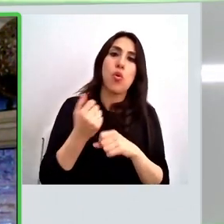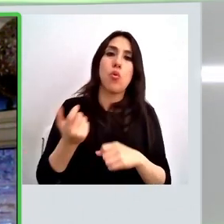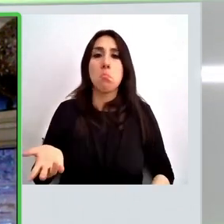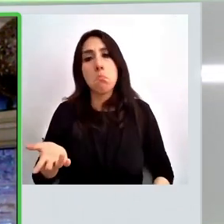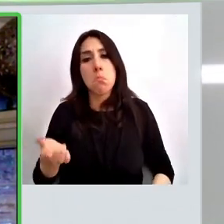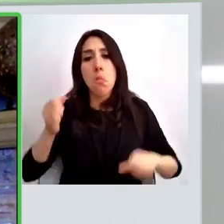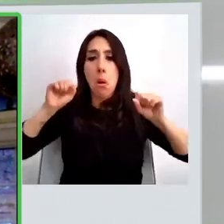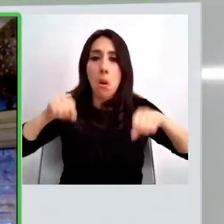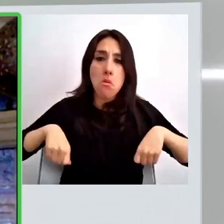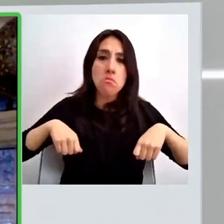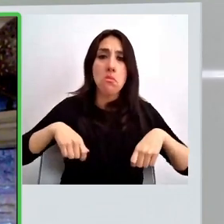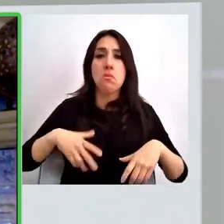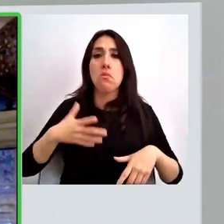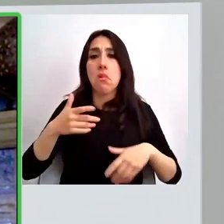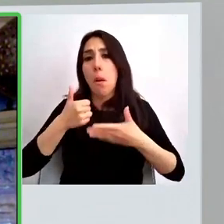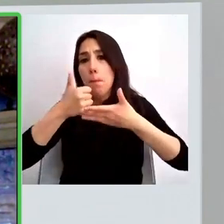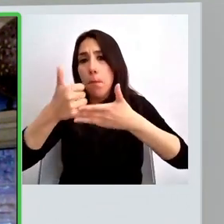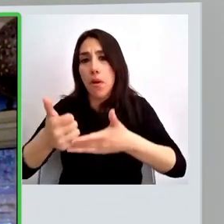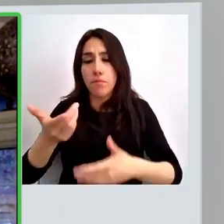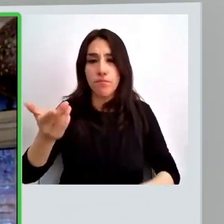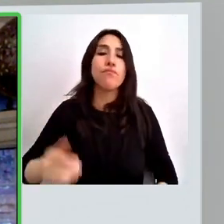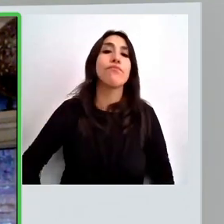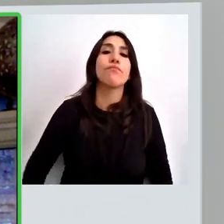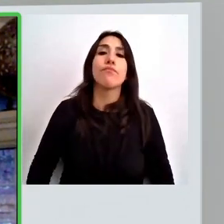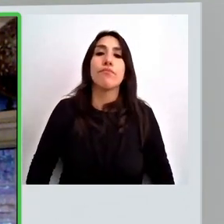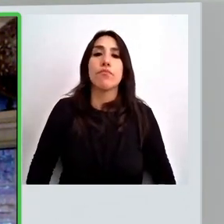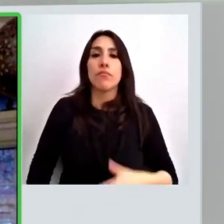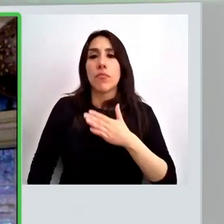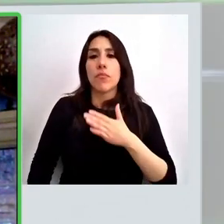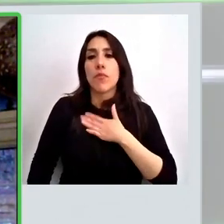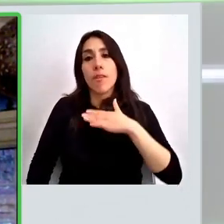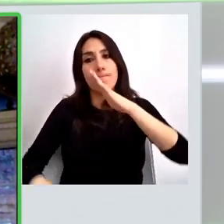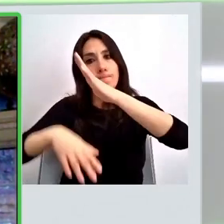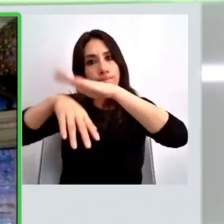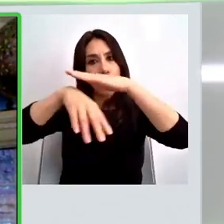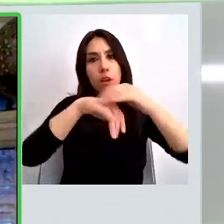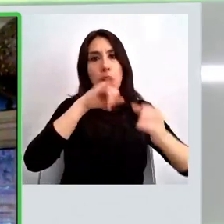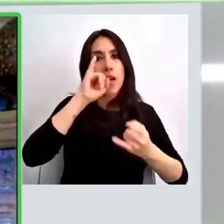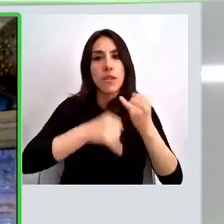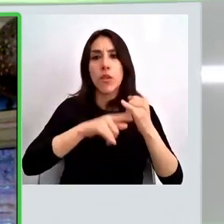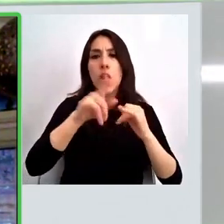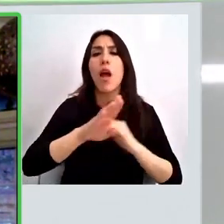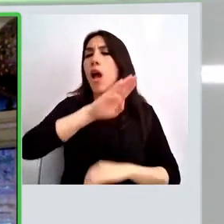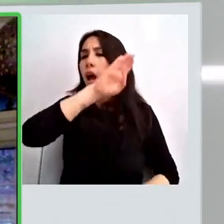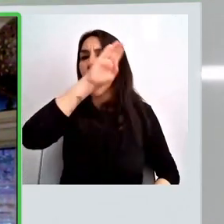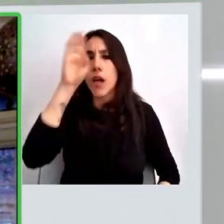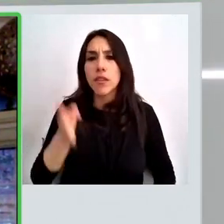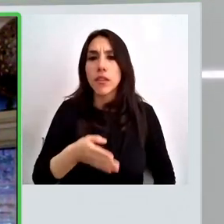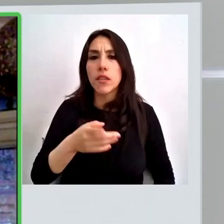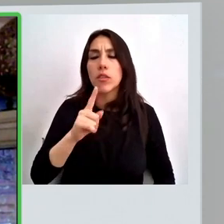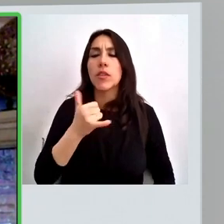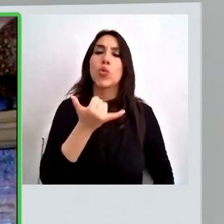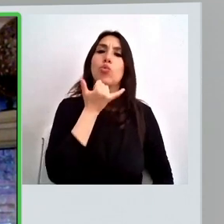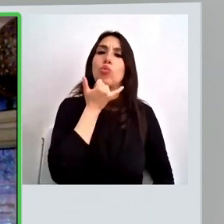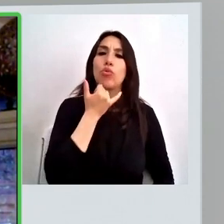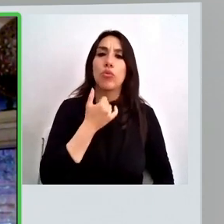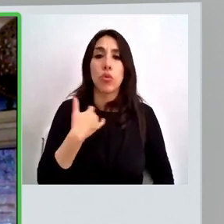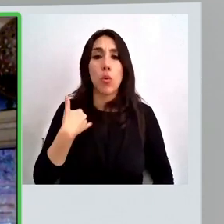is you would never regret it. These are real powerhouses for change